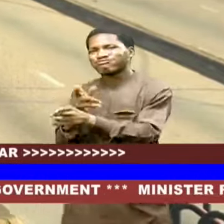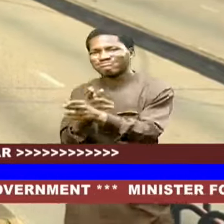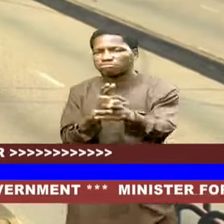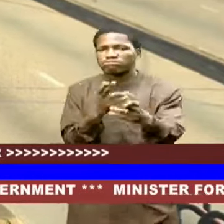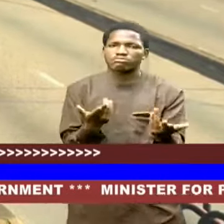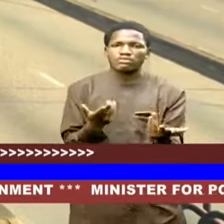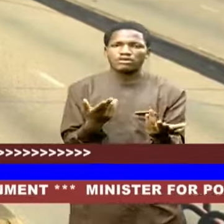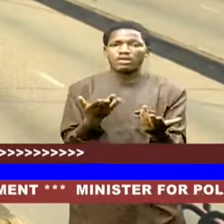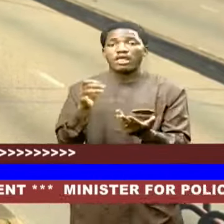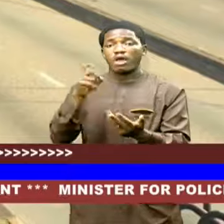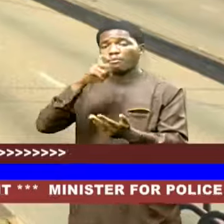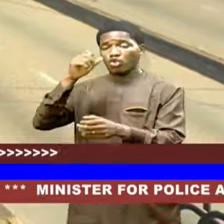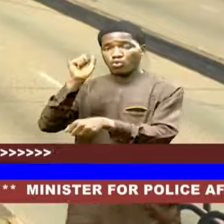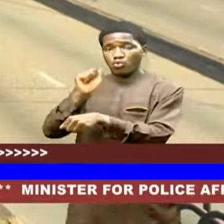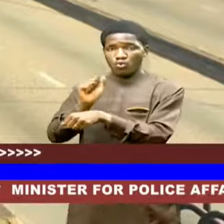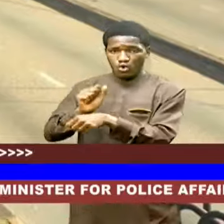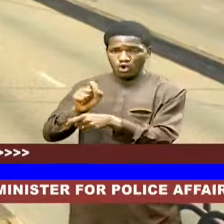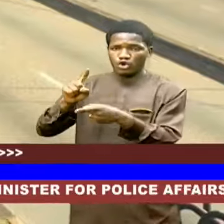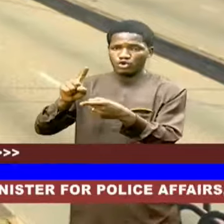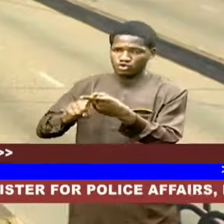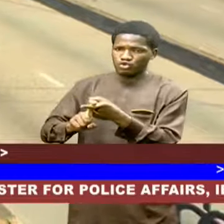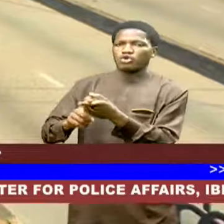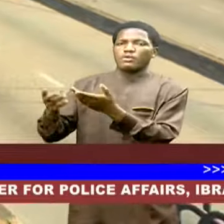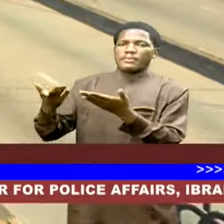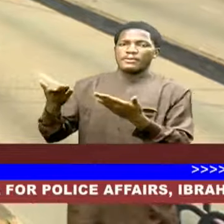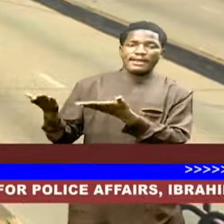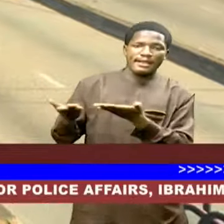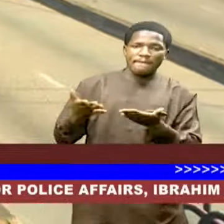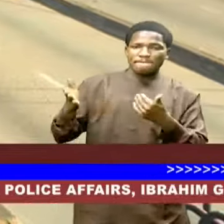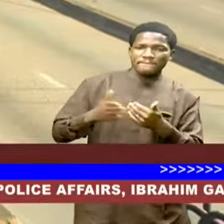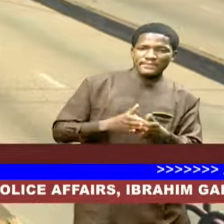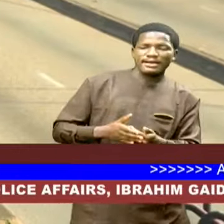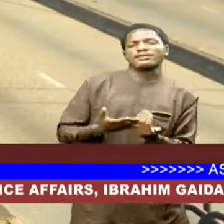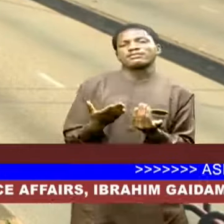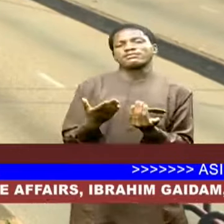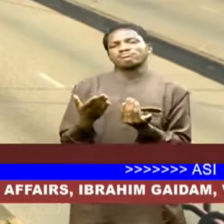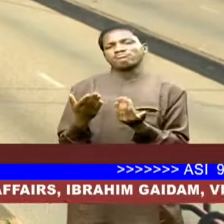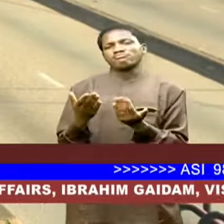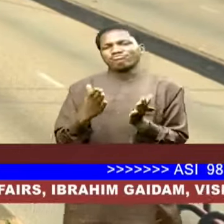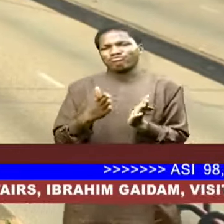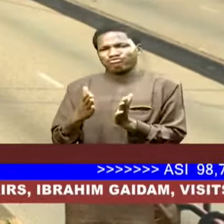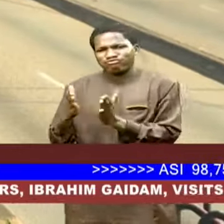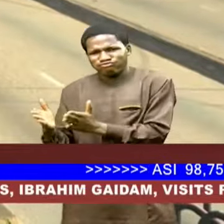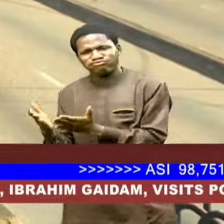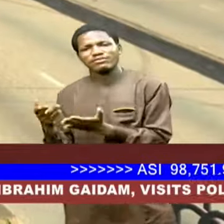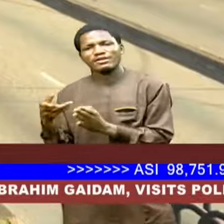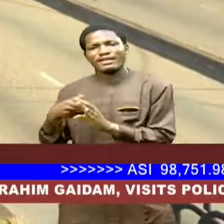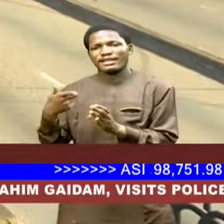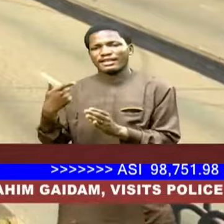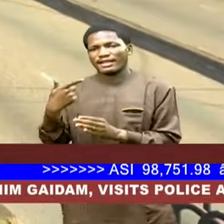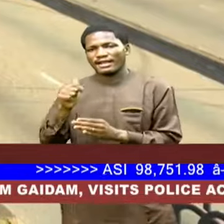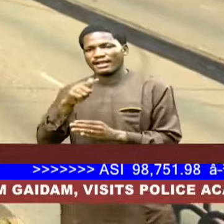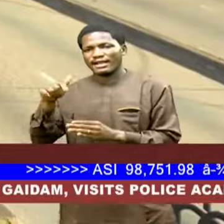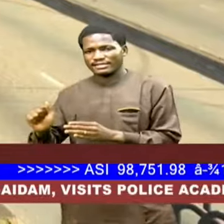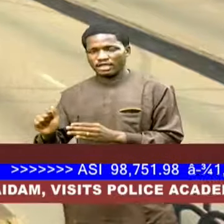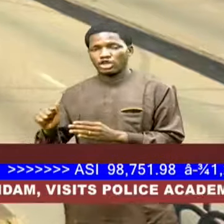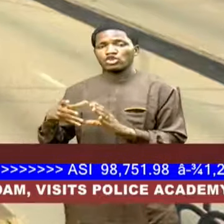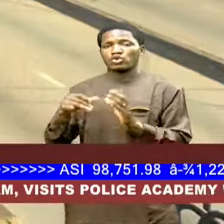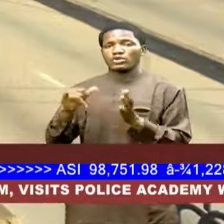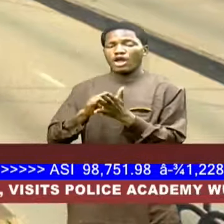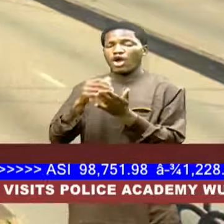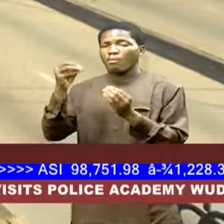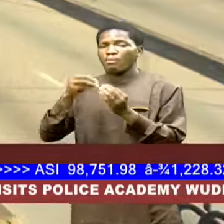work to restore basic services and promote order in Gaza so more food, water, and